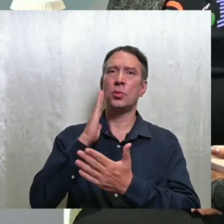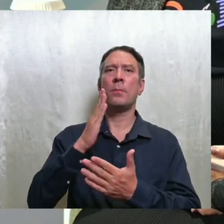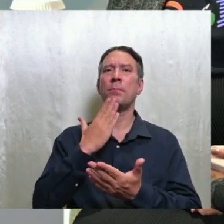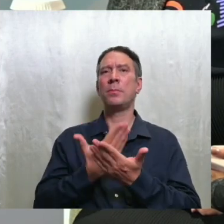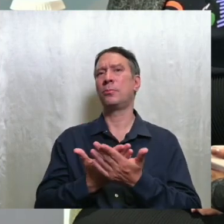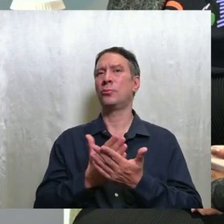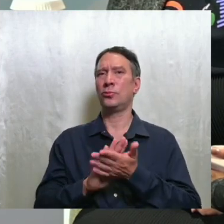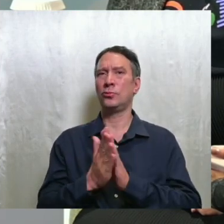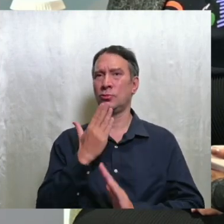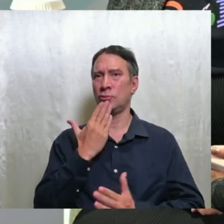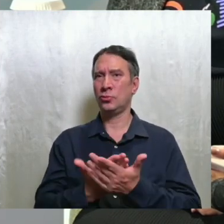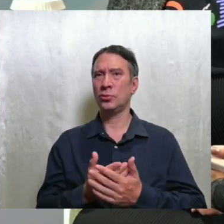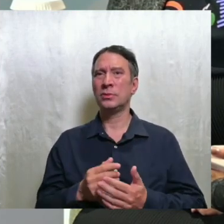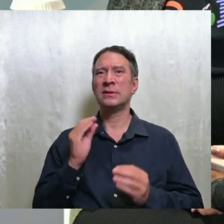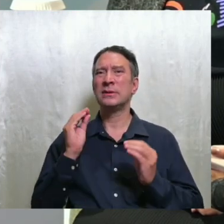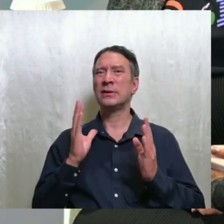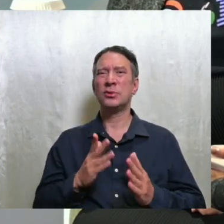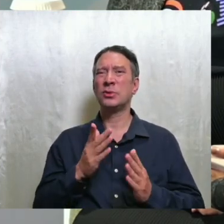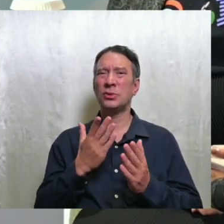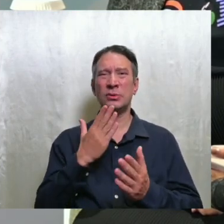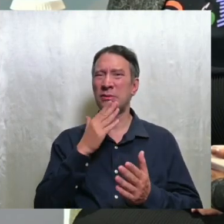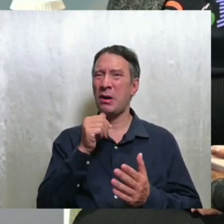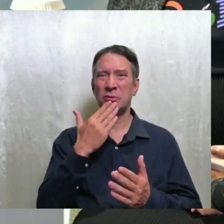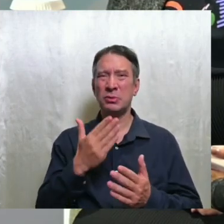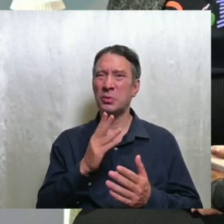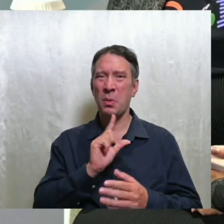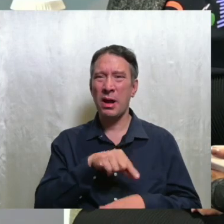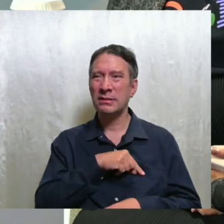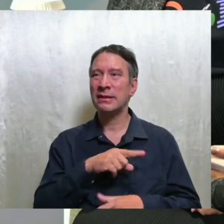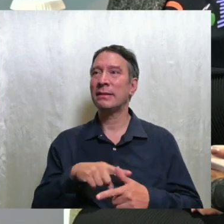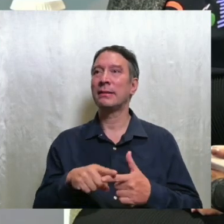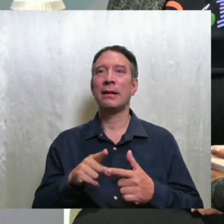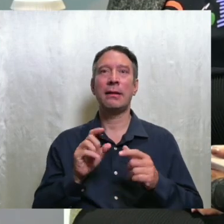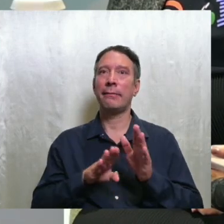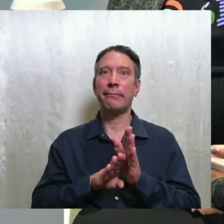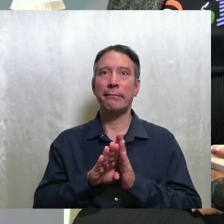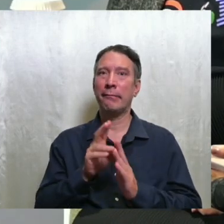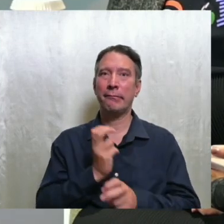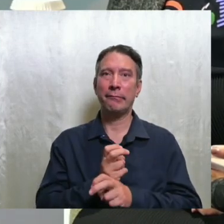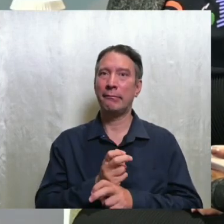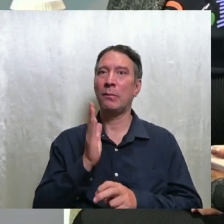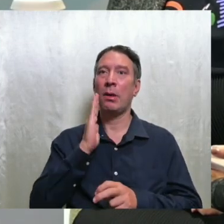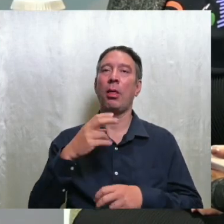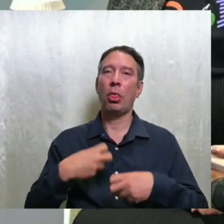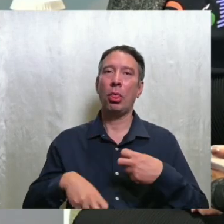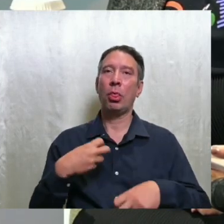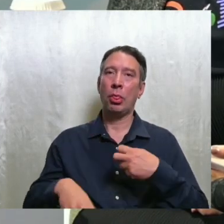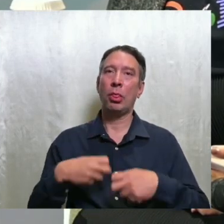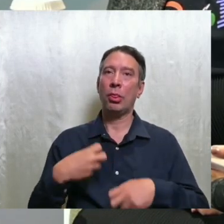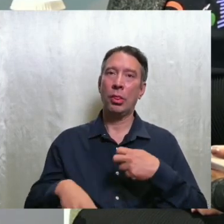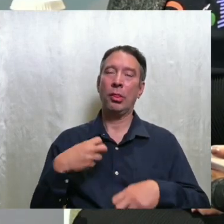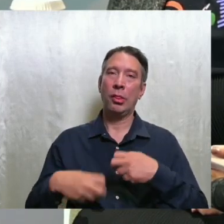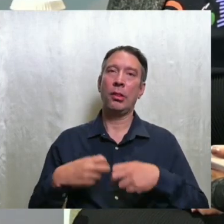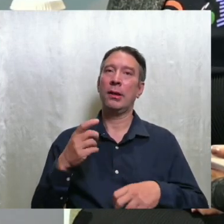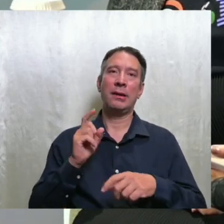face-to-face psychological different activities. And we do that in many different ways. We do classroom observations.